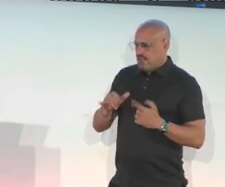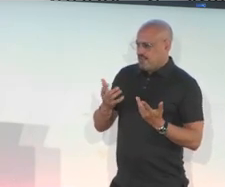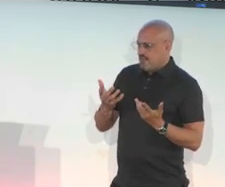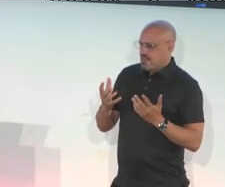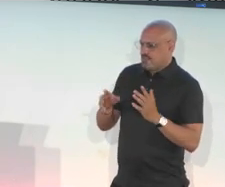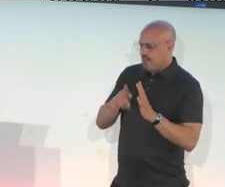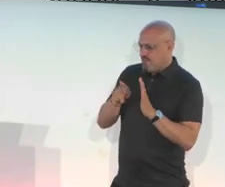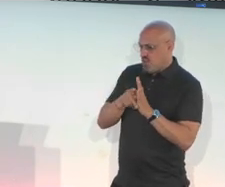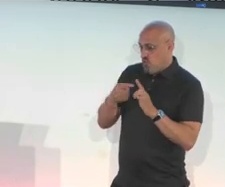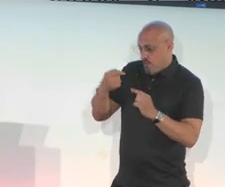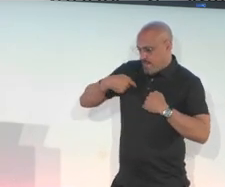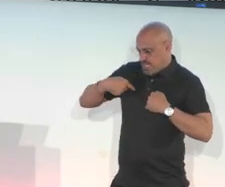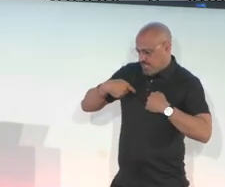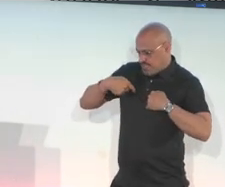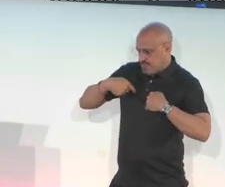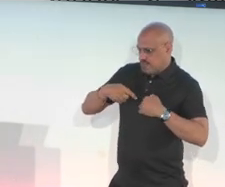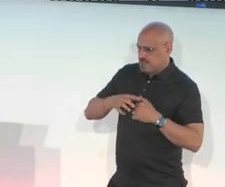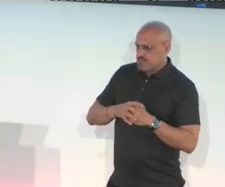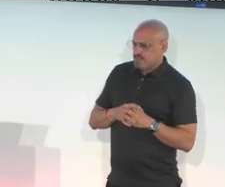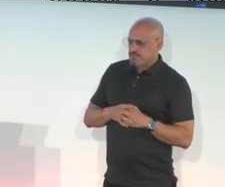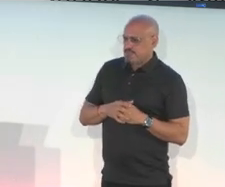embarrassing video of me